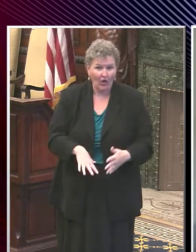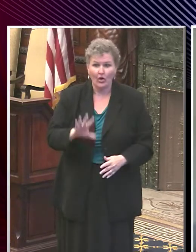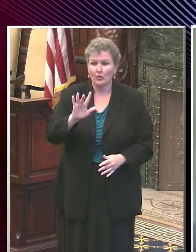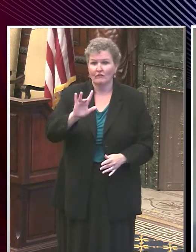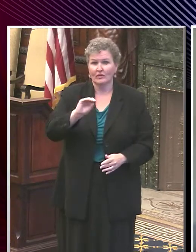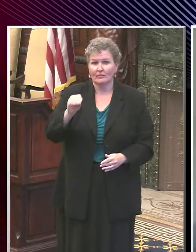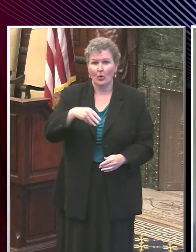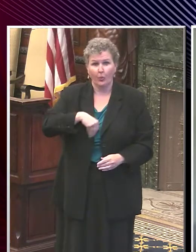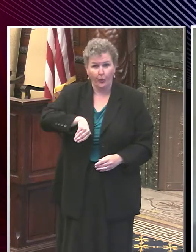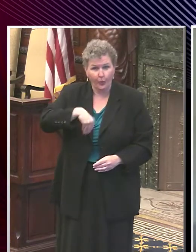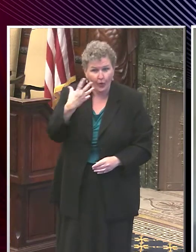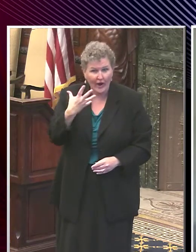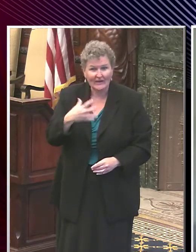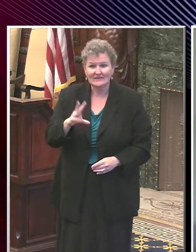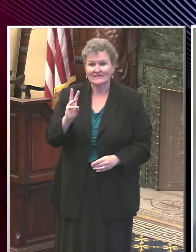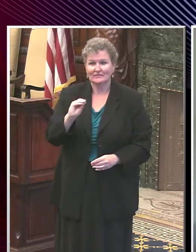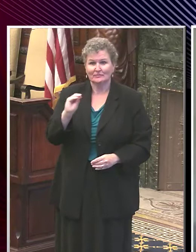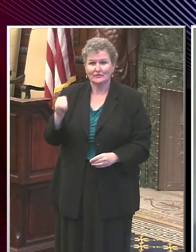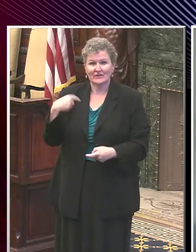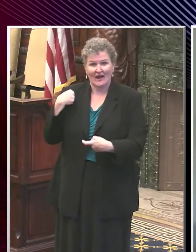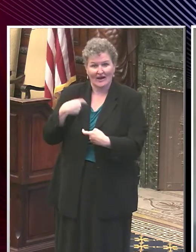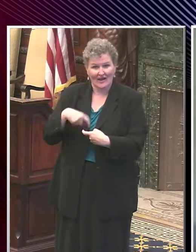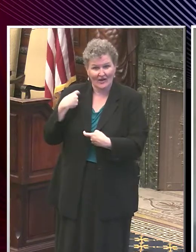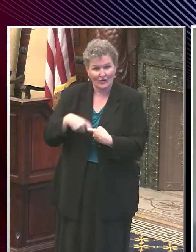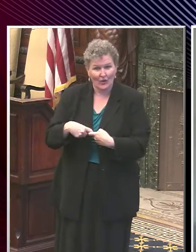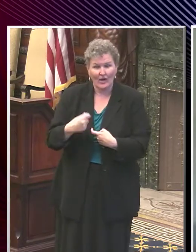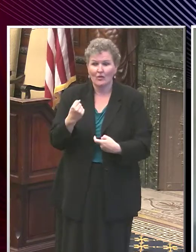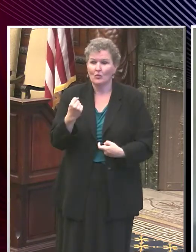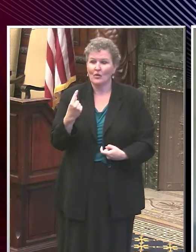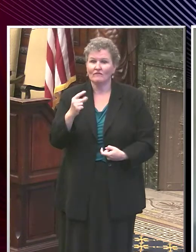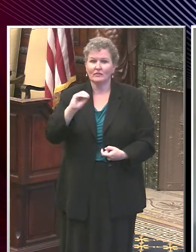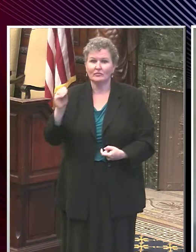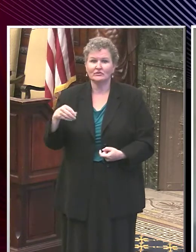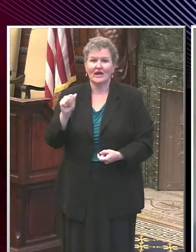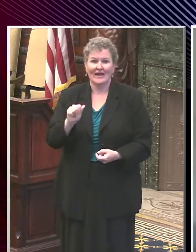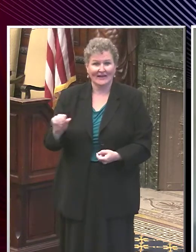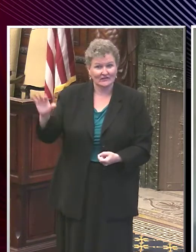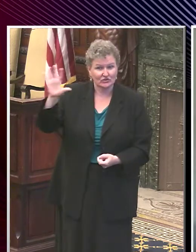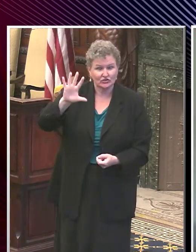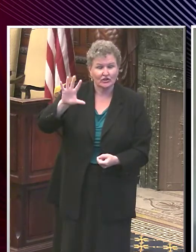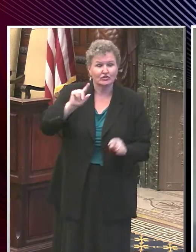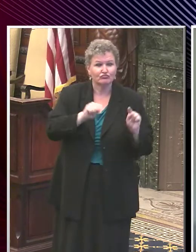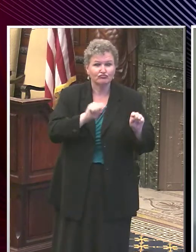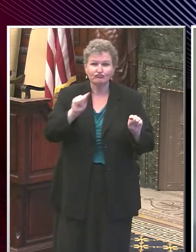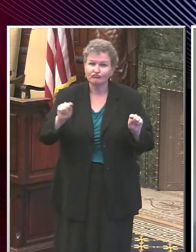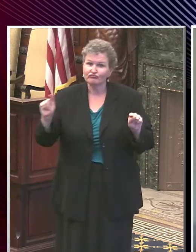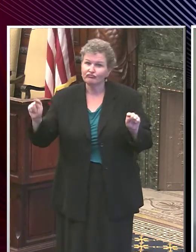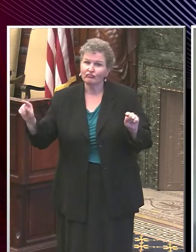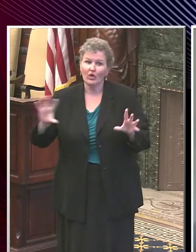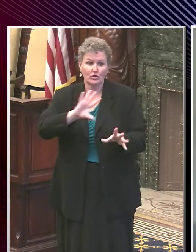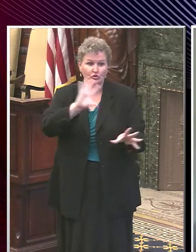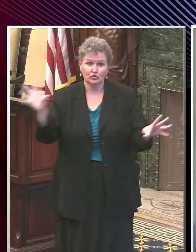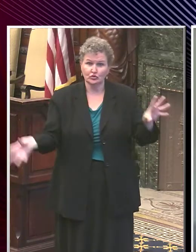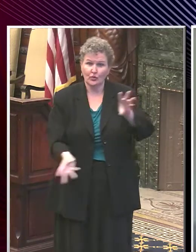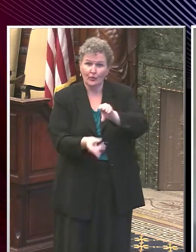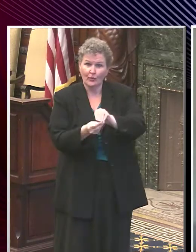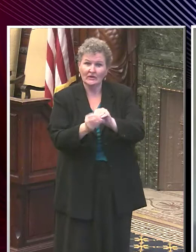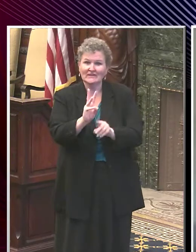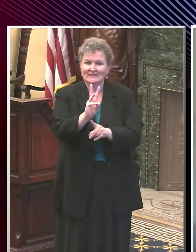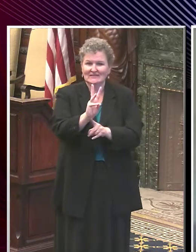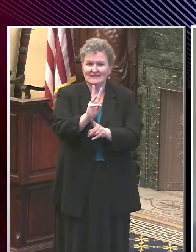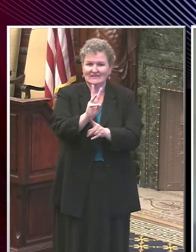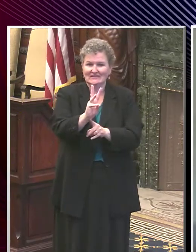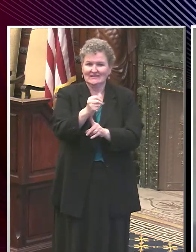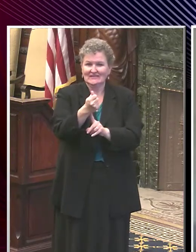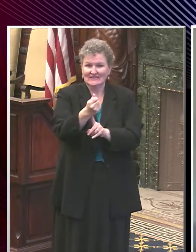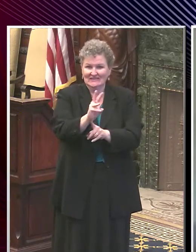white, 6% are Latino, 11% are Asian. And of those, of the total, 16% were born outside the United States,